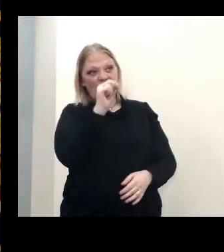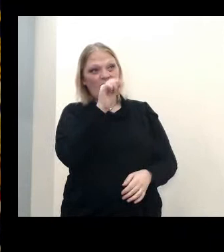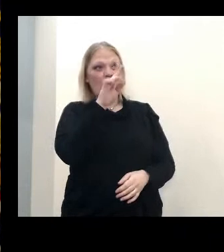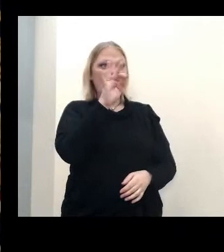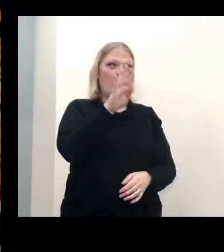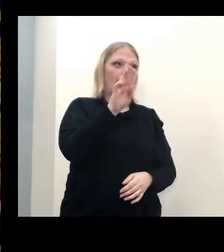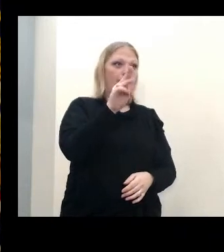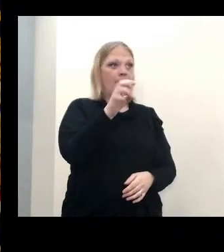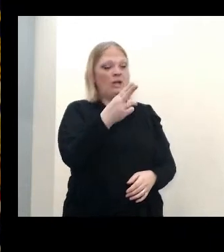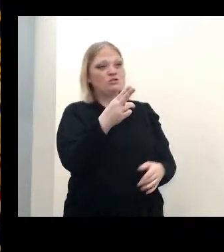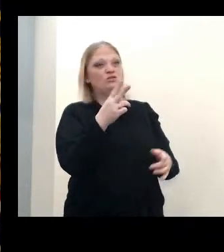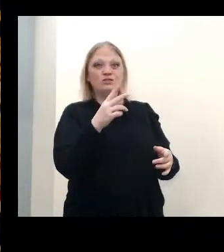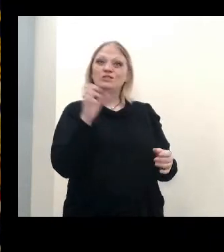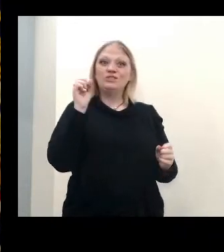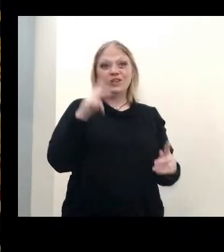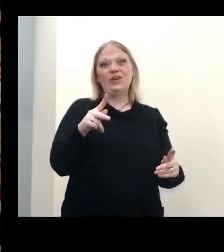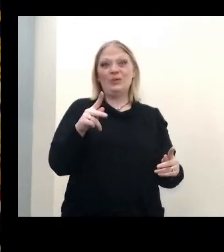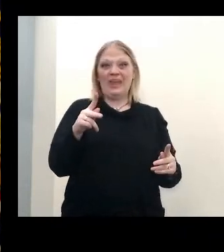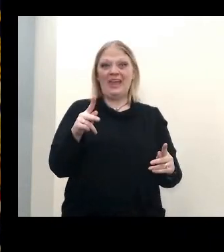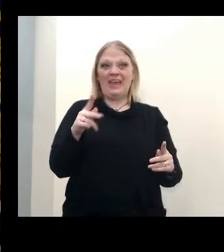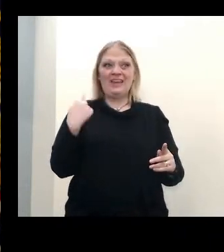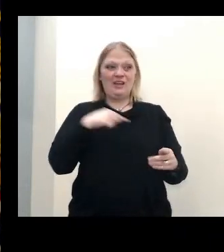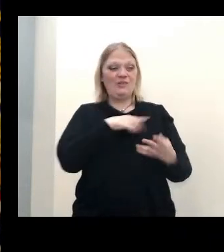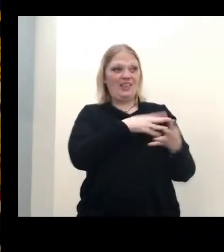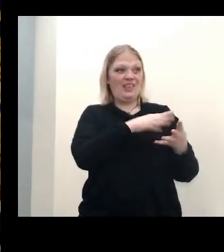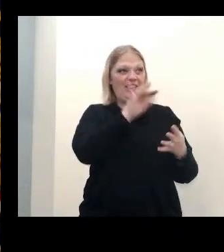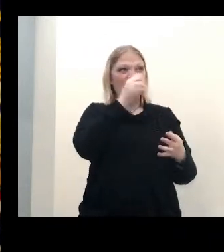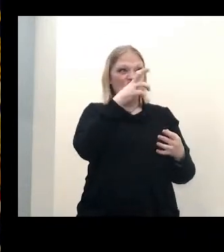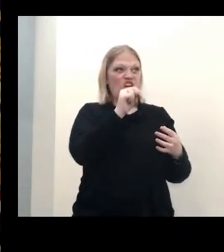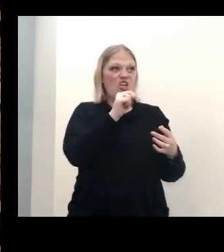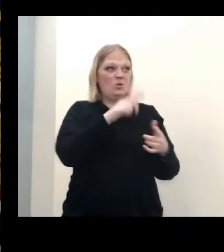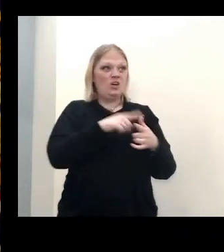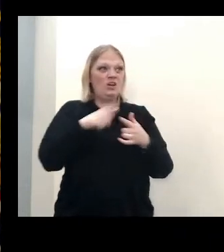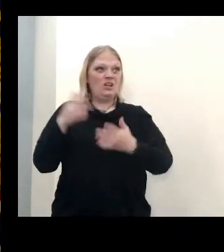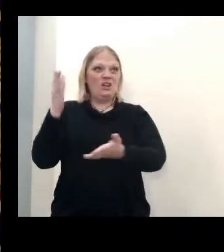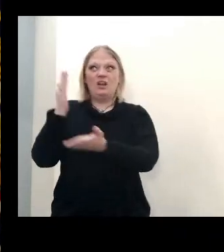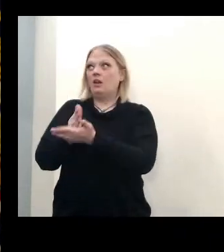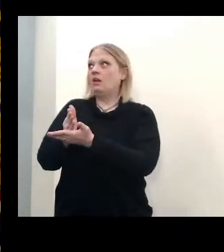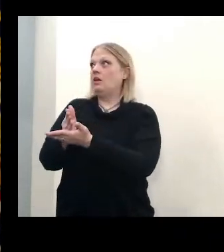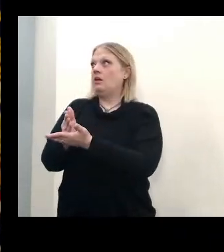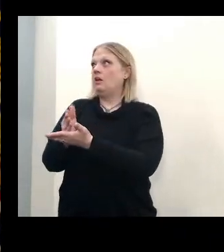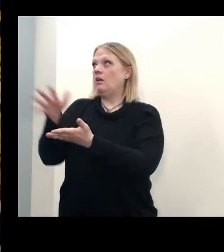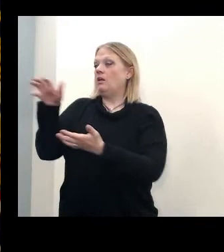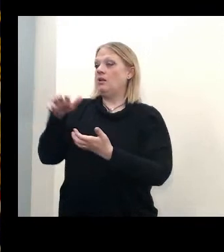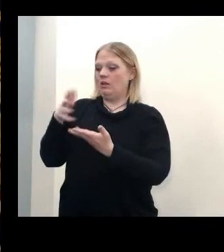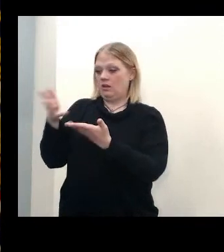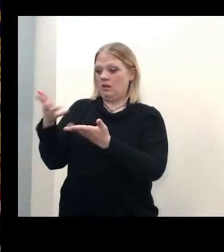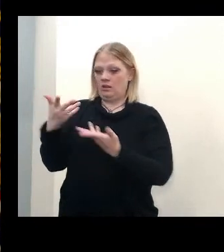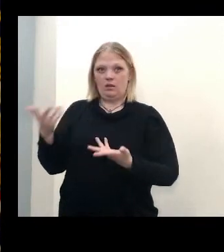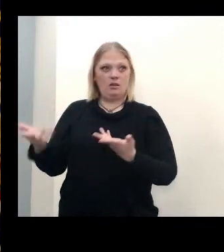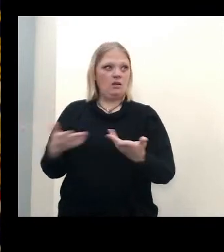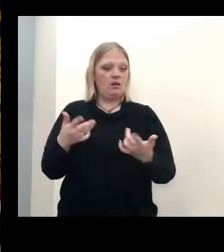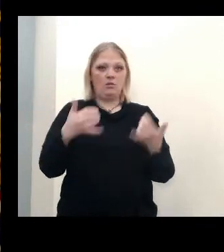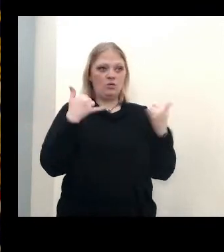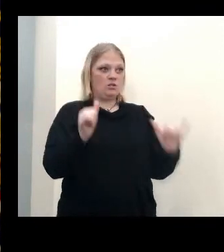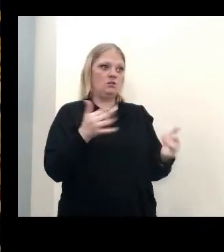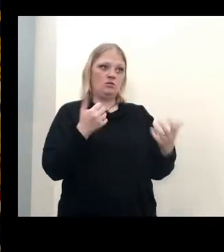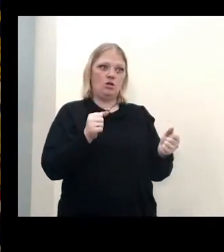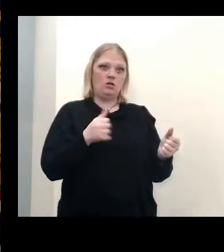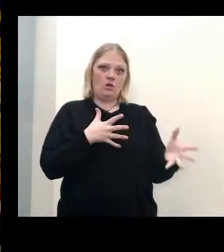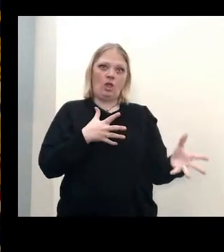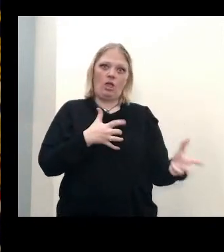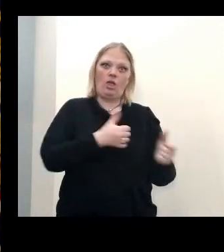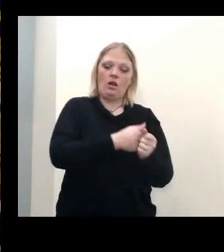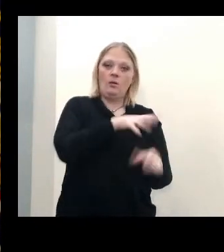March. And we just said, well, we'll schedule them through January. And then they stopped giving us the doses, and we're still making up those appointments. So